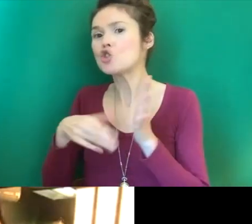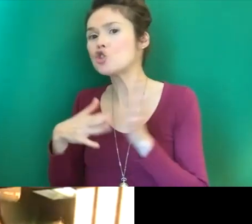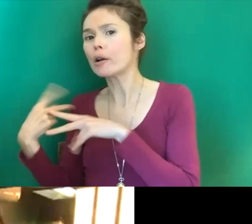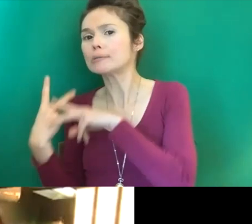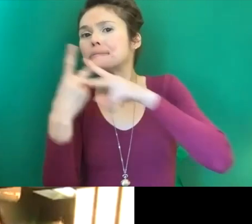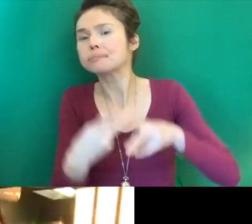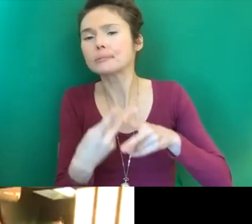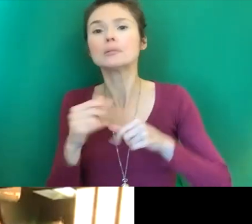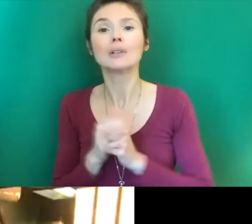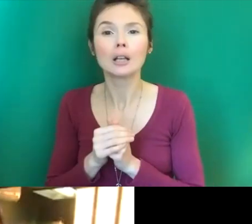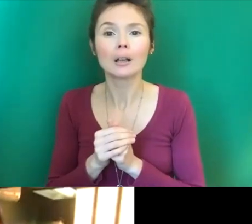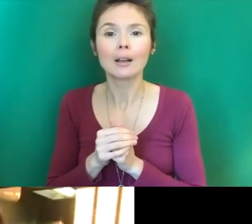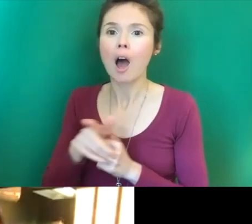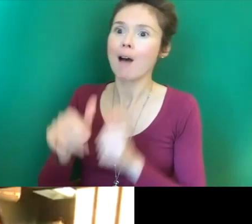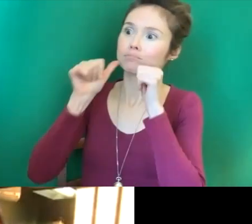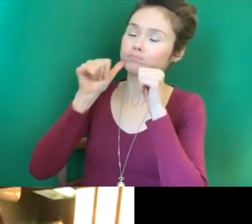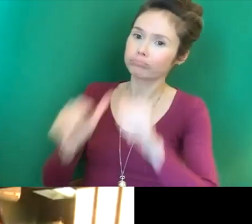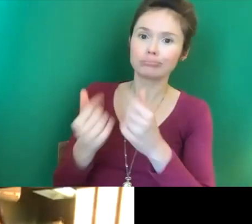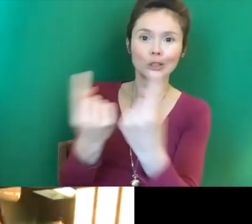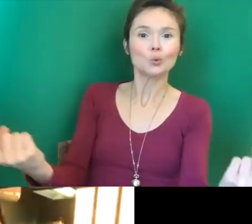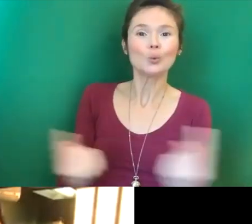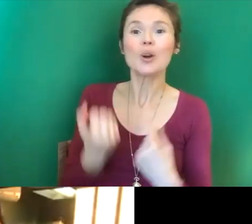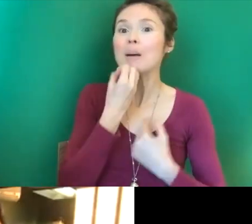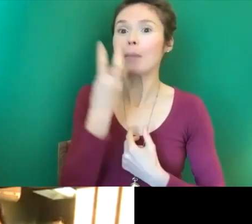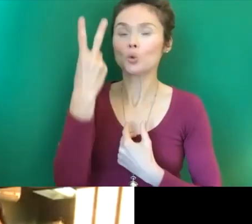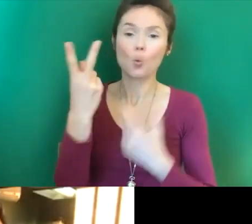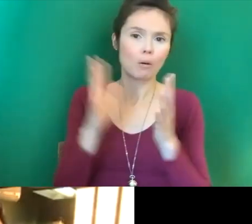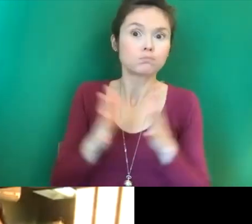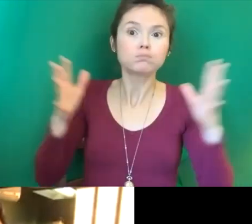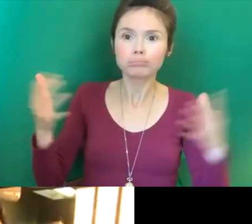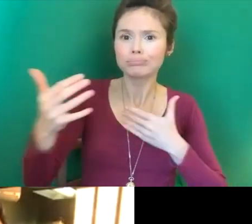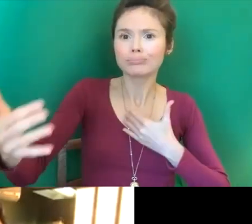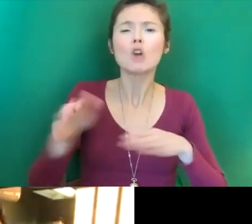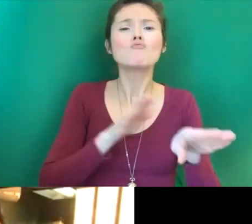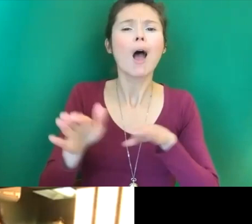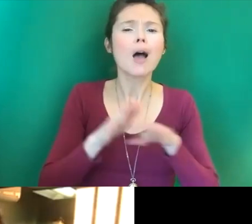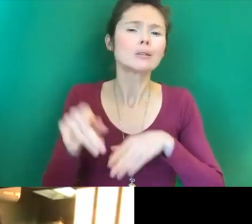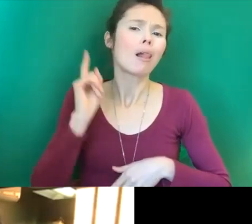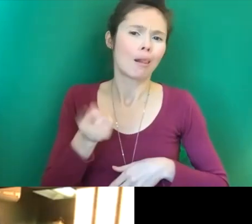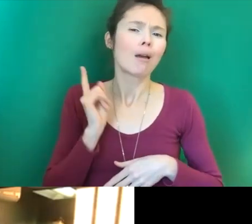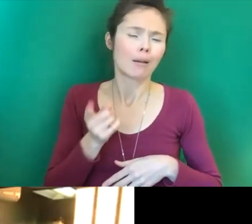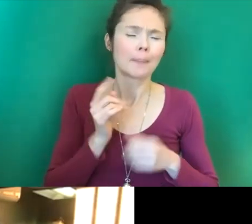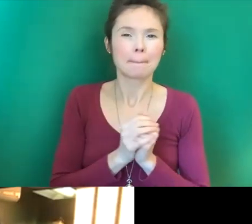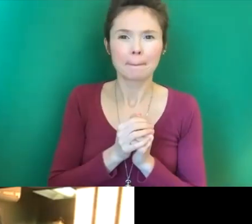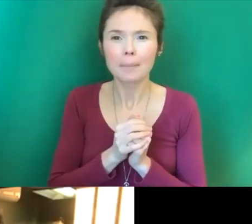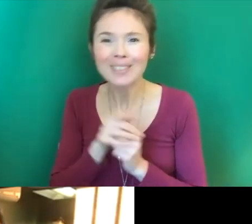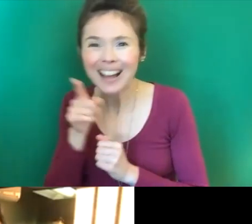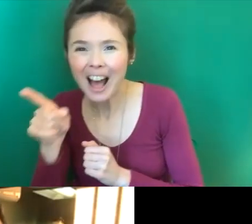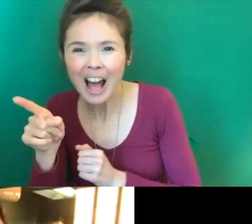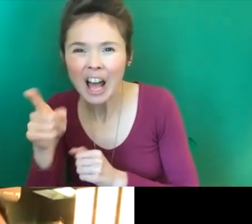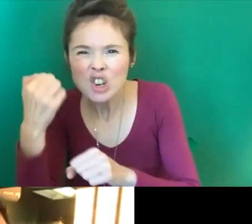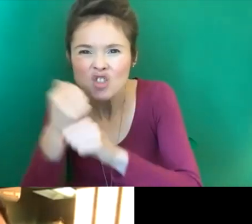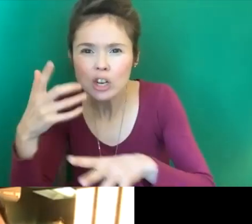is my favourite Studio 2, which is slightly bigger, and we use that to rehearse in. And there's Ginge playing the